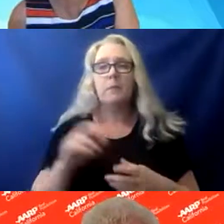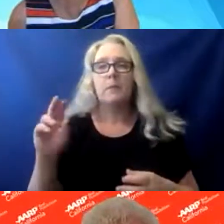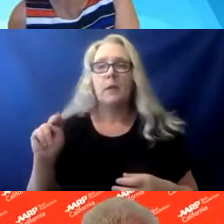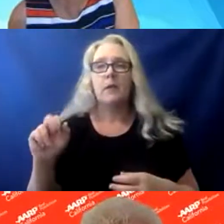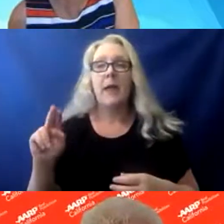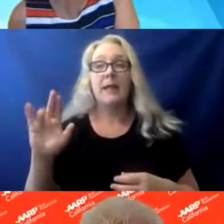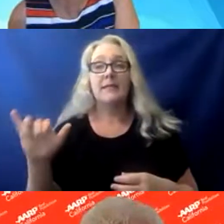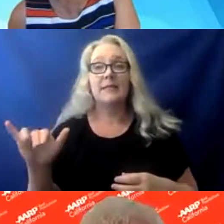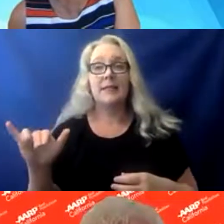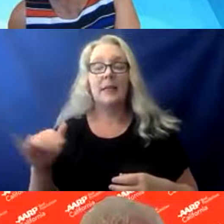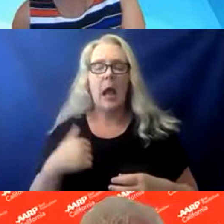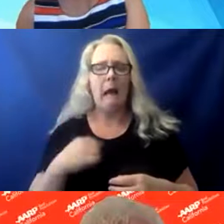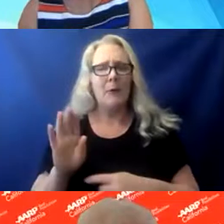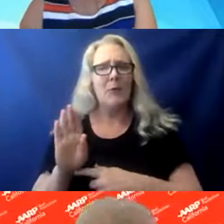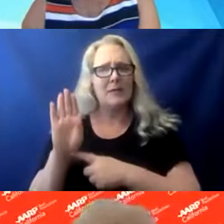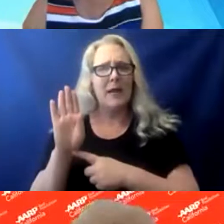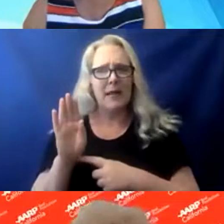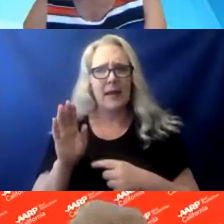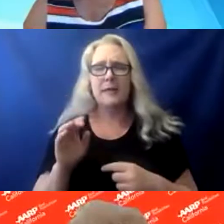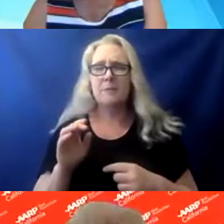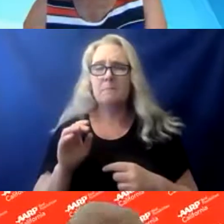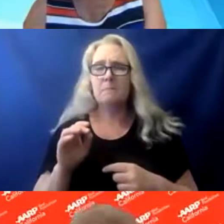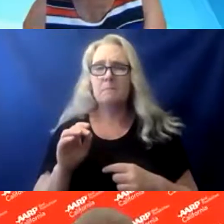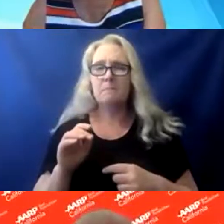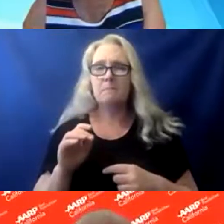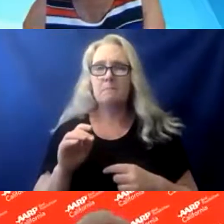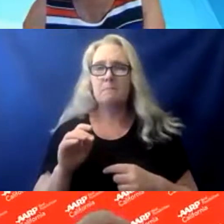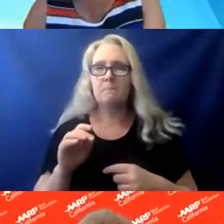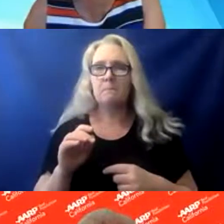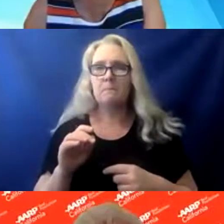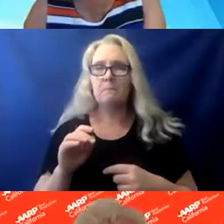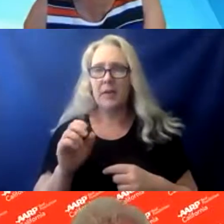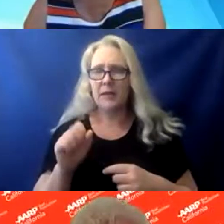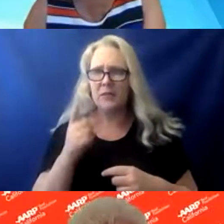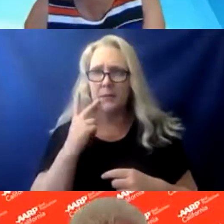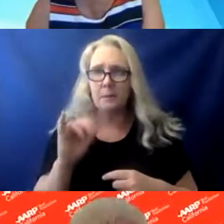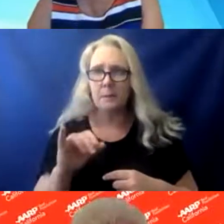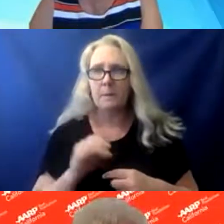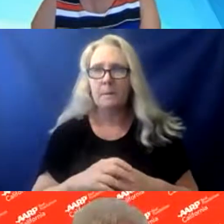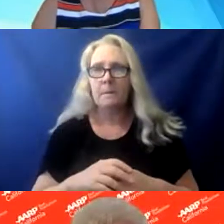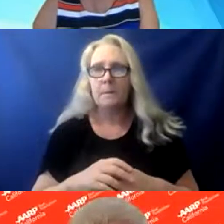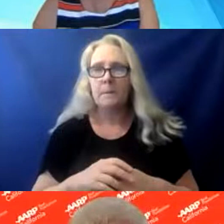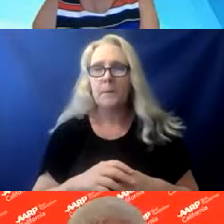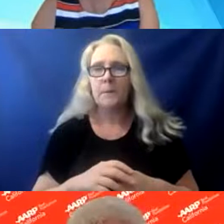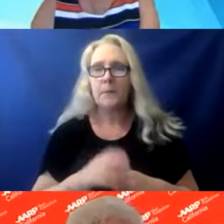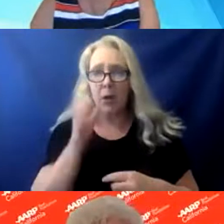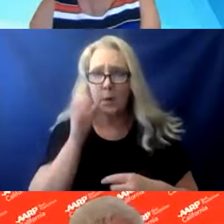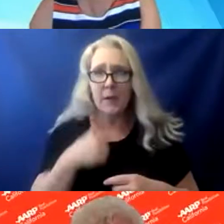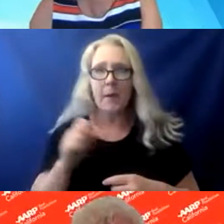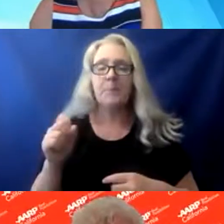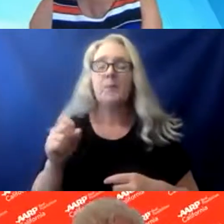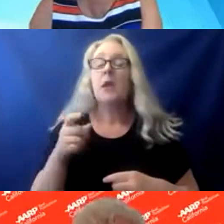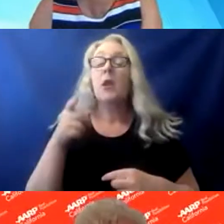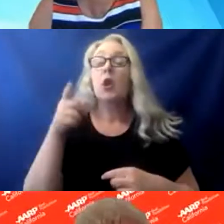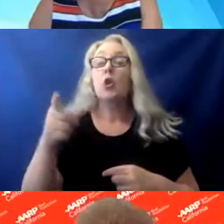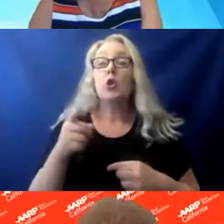sure you can see it. Can you hear me? I can. Thank you for the prompt. So one of the things that you mentioned that I think would be really helpful, you mentioned